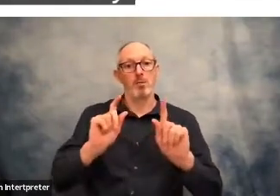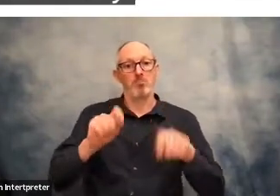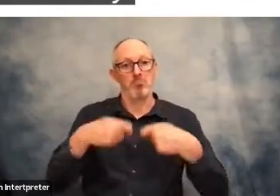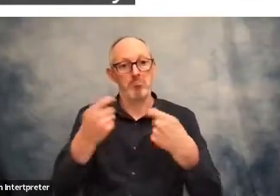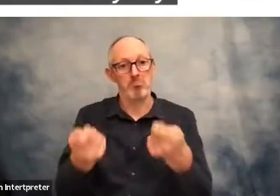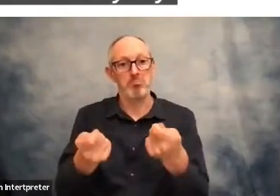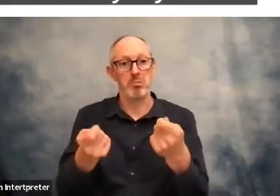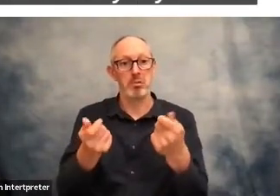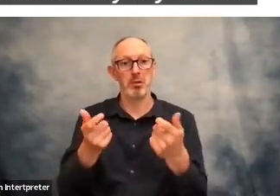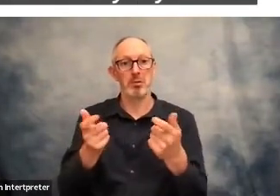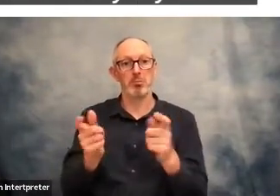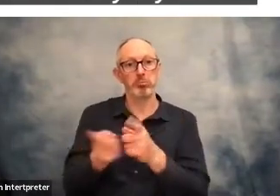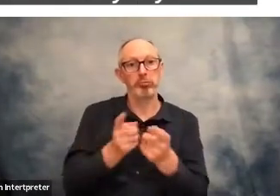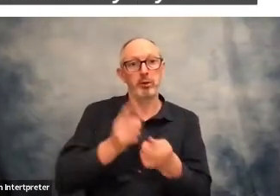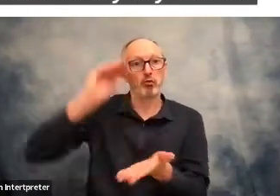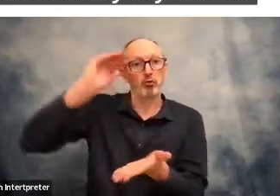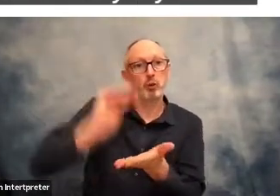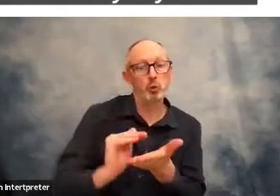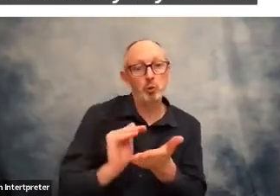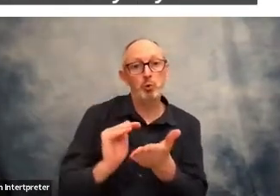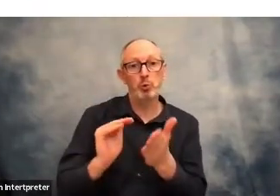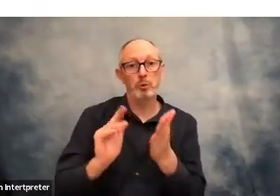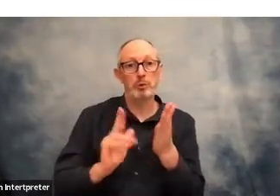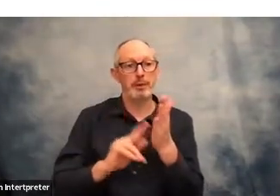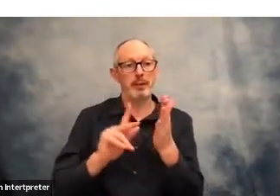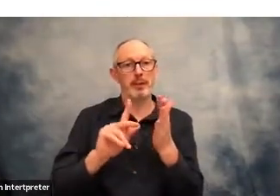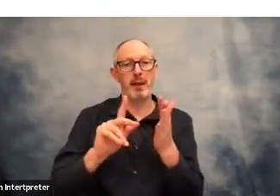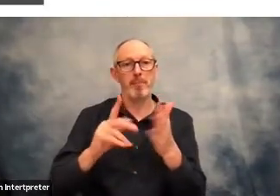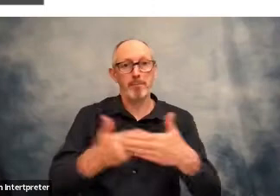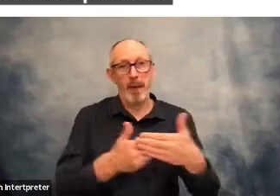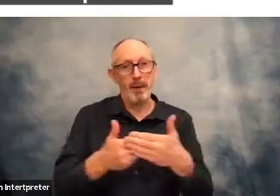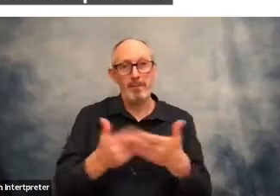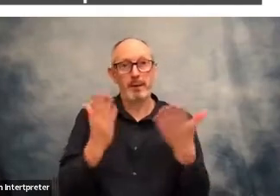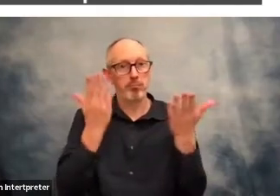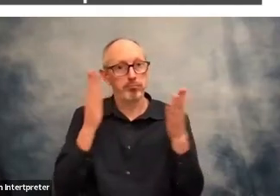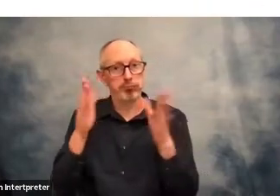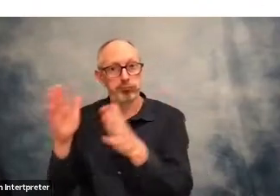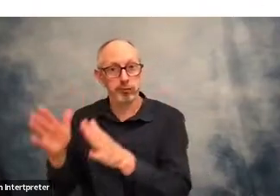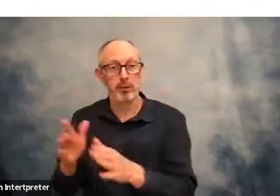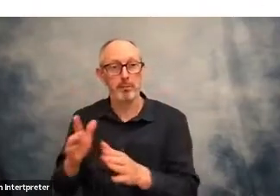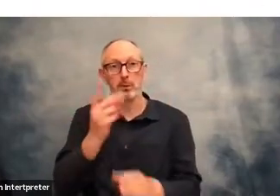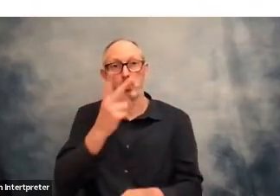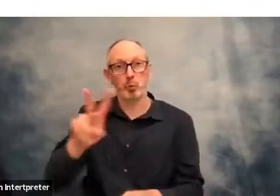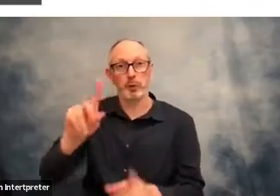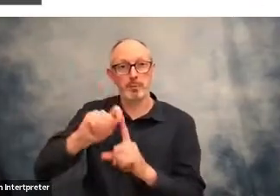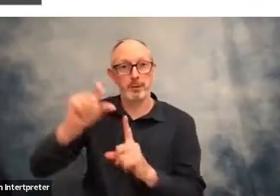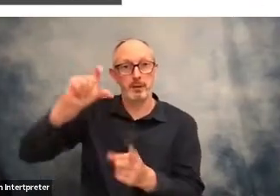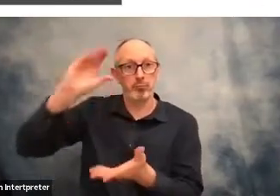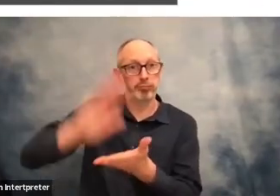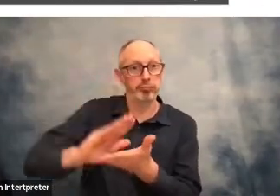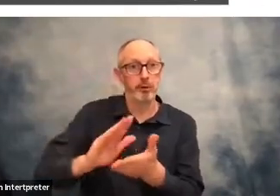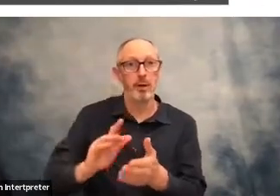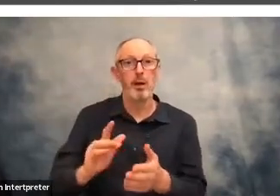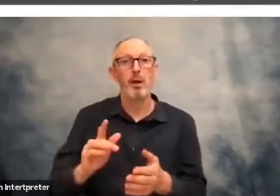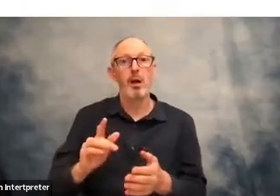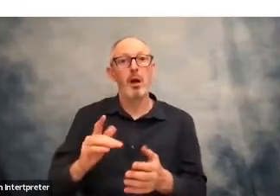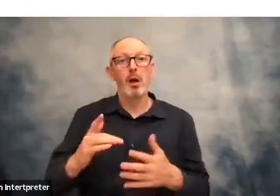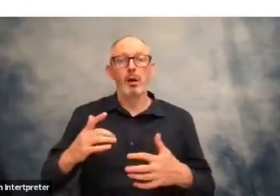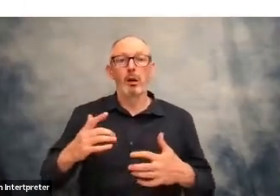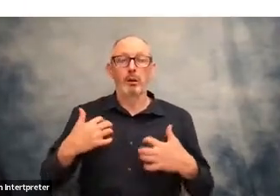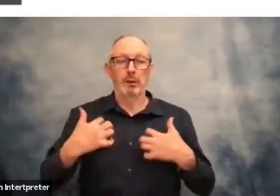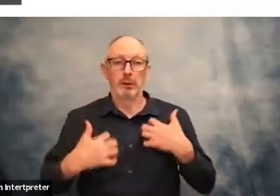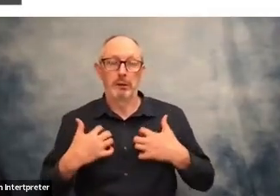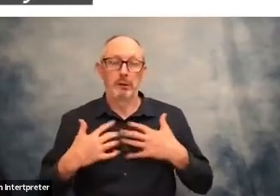neonatal mortality by 25%. To partner with us and improve these fragile lives, please scan the QR code to